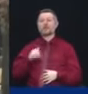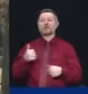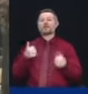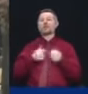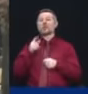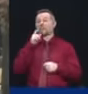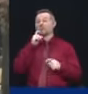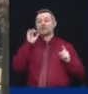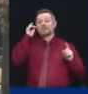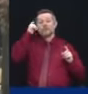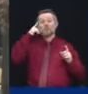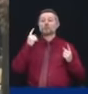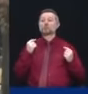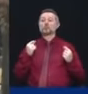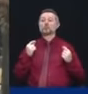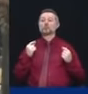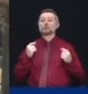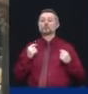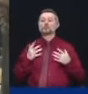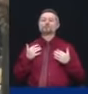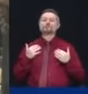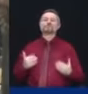actually turned into an investigation.